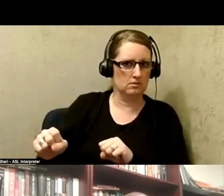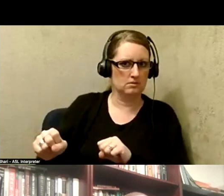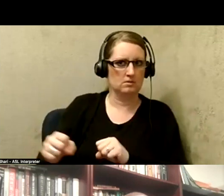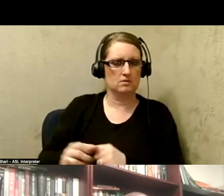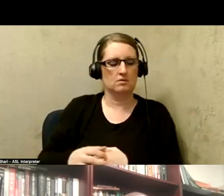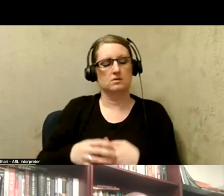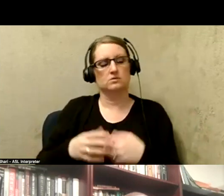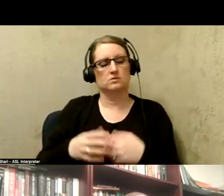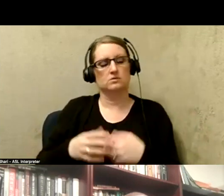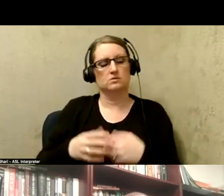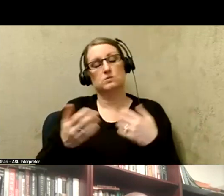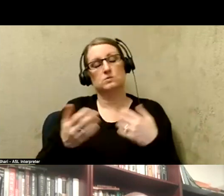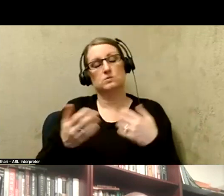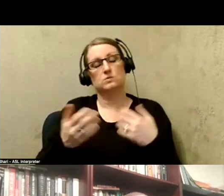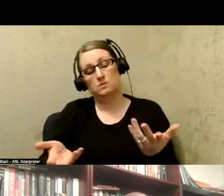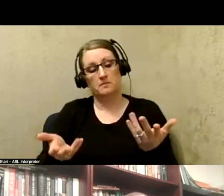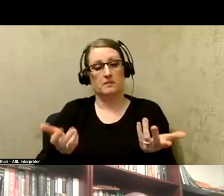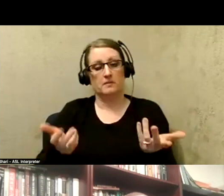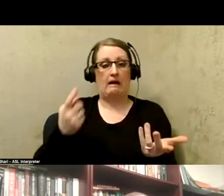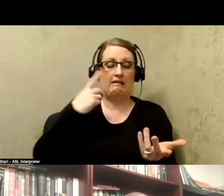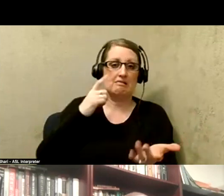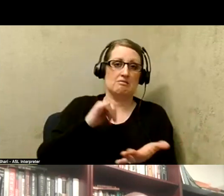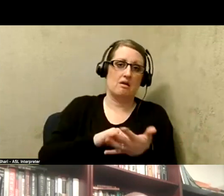So, and I mean, I think the